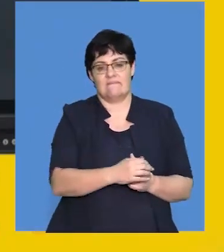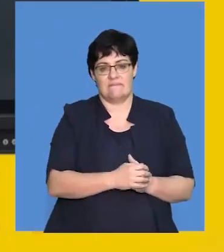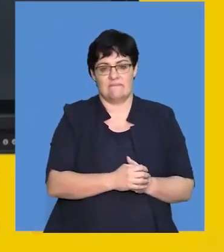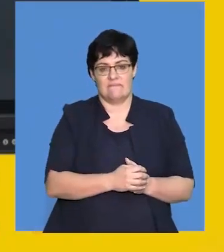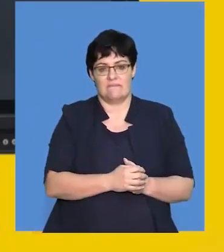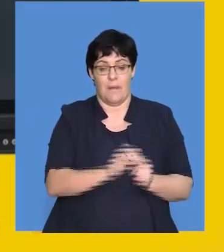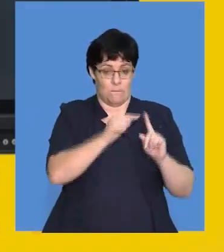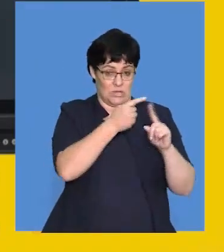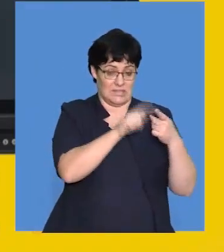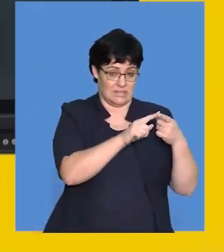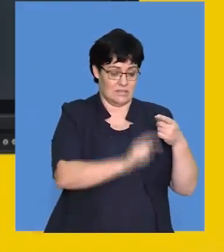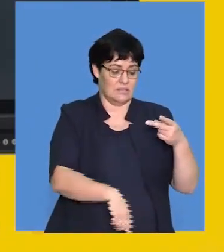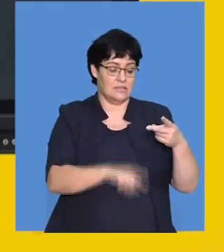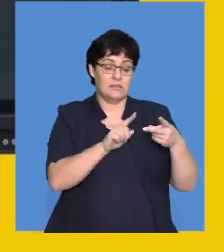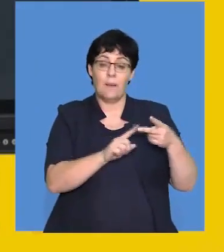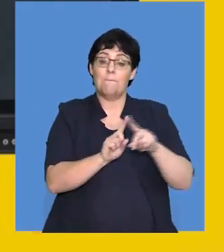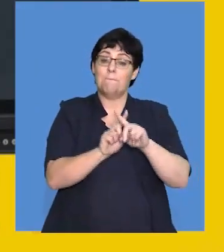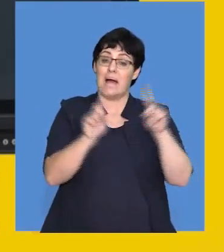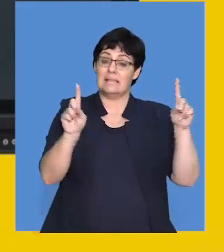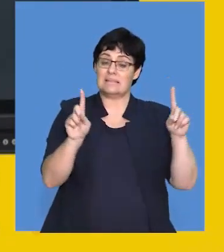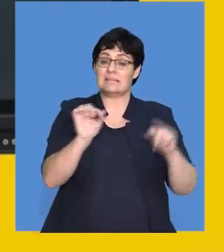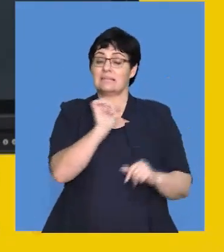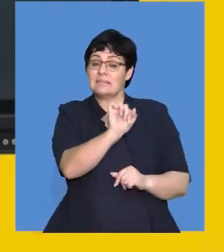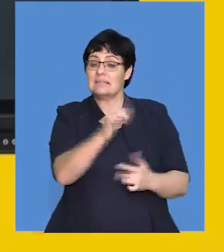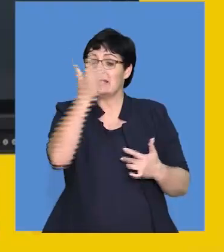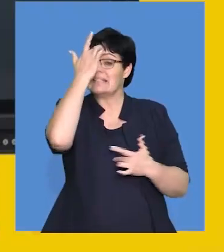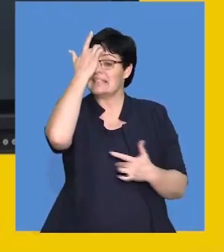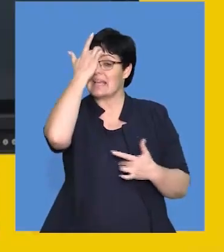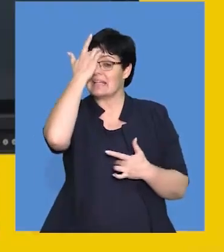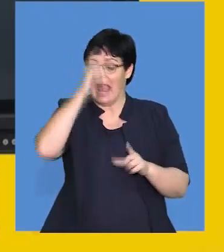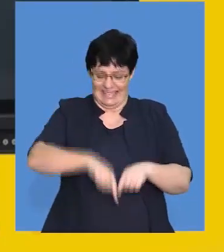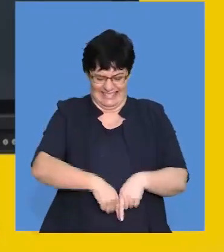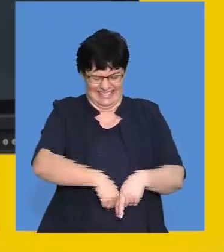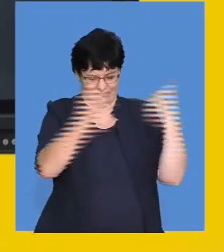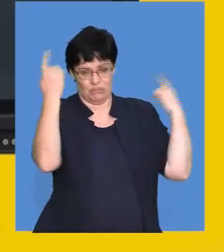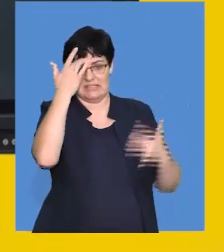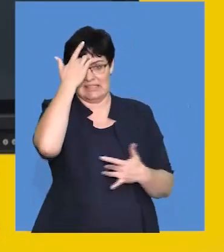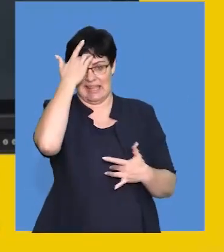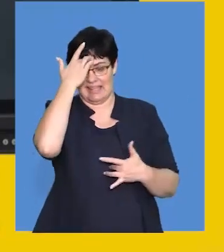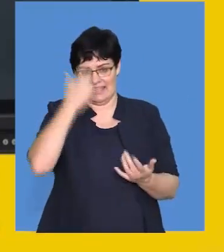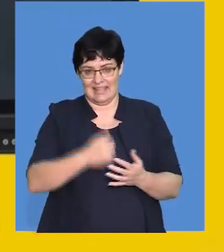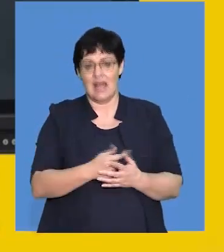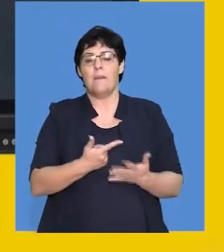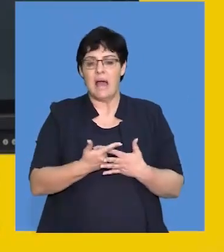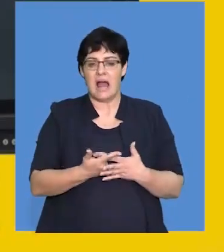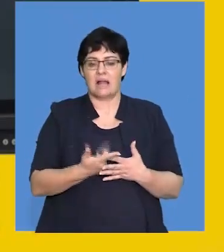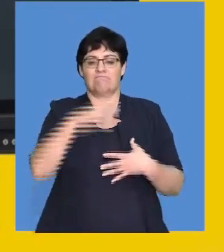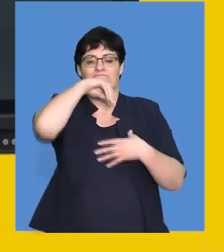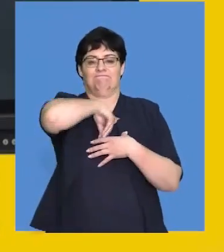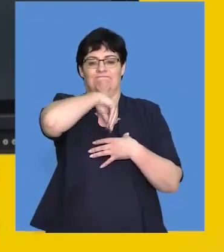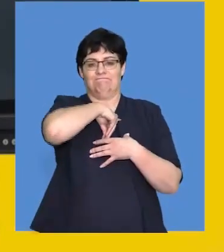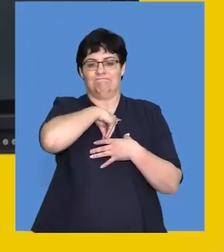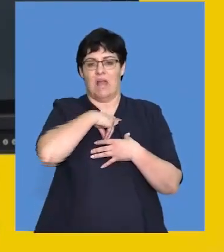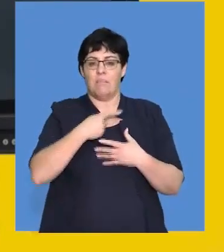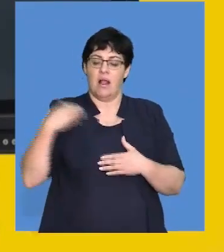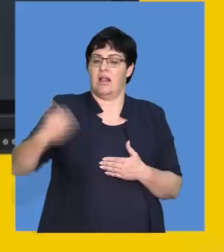is the point. But her sickness is of a different sort. It is a kind that is not